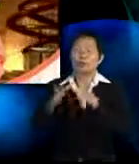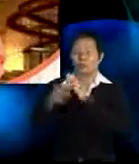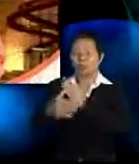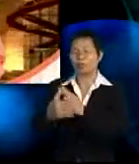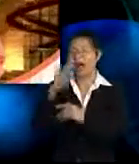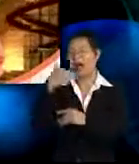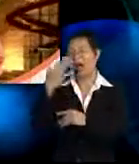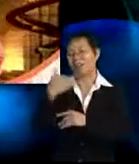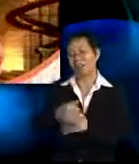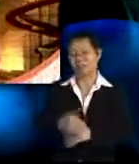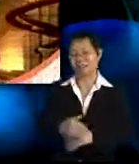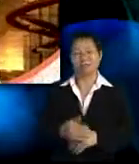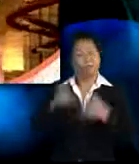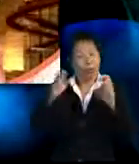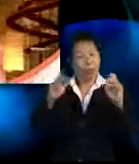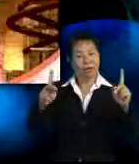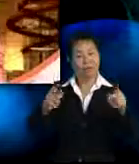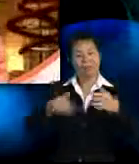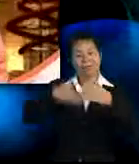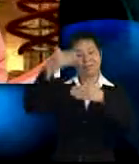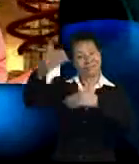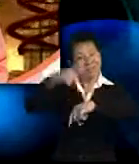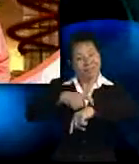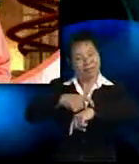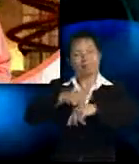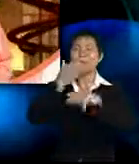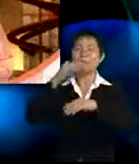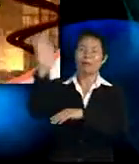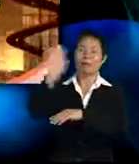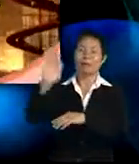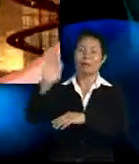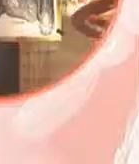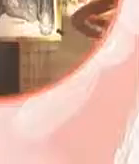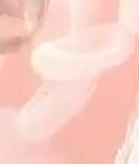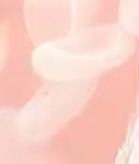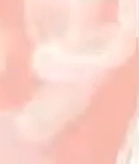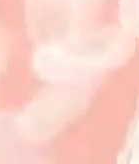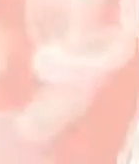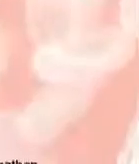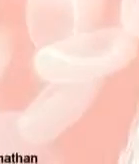Okay, till next time, bye!